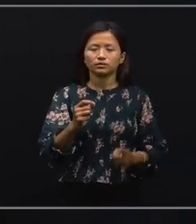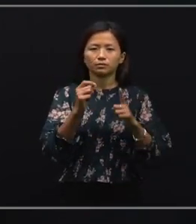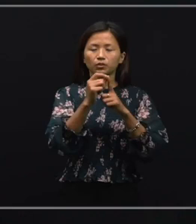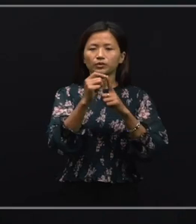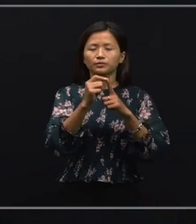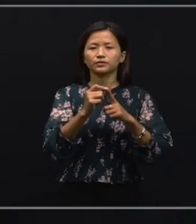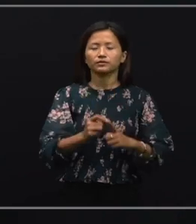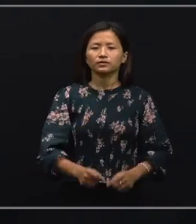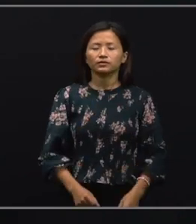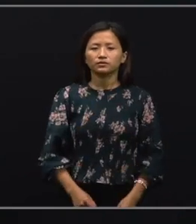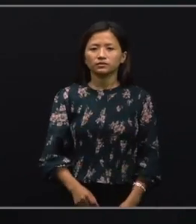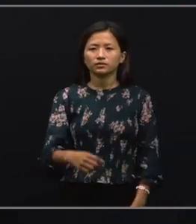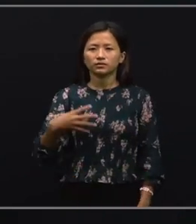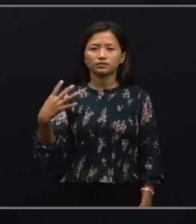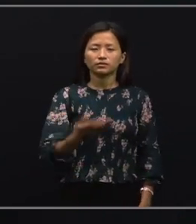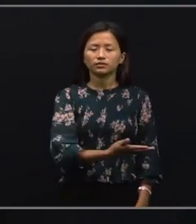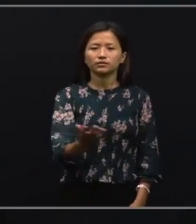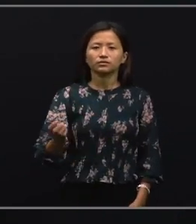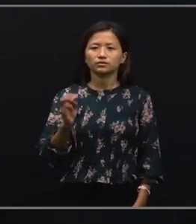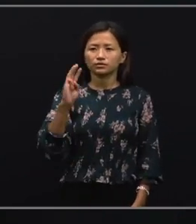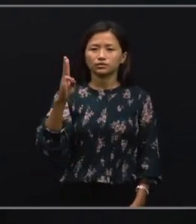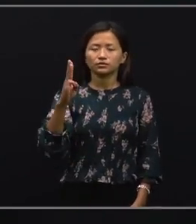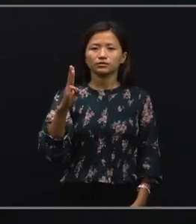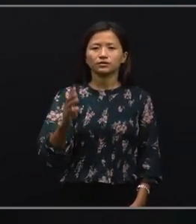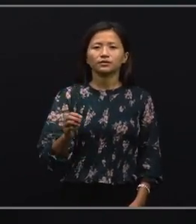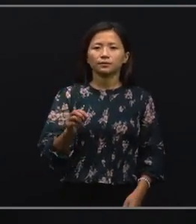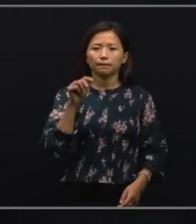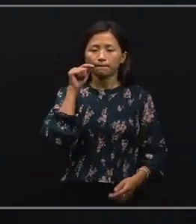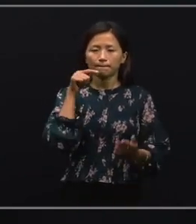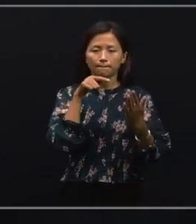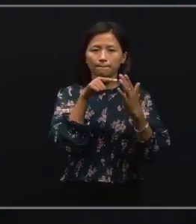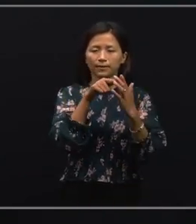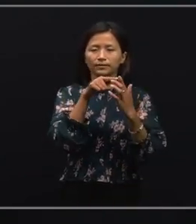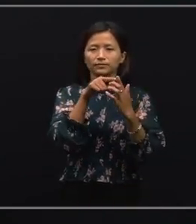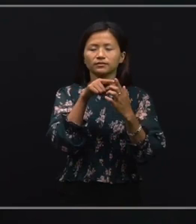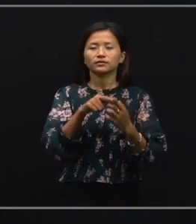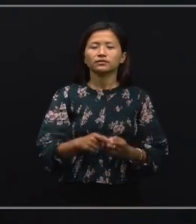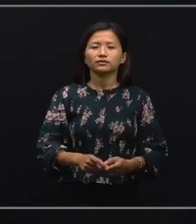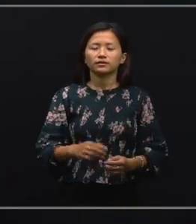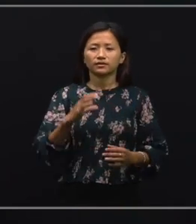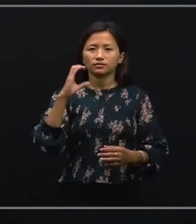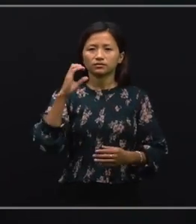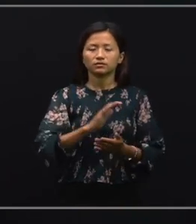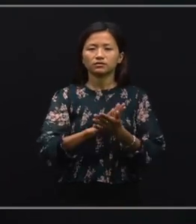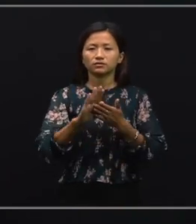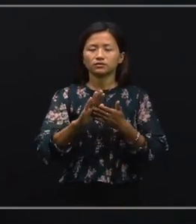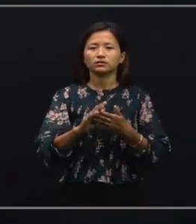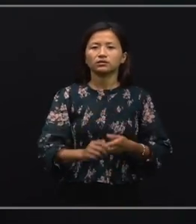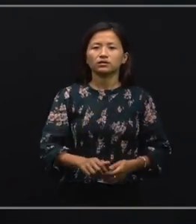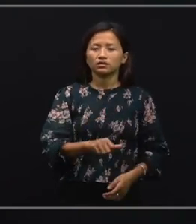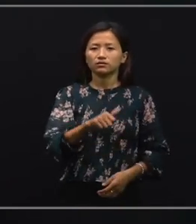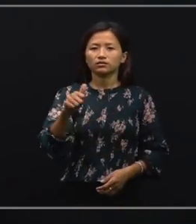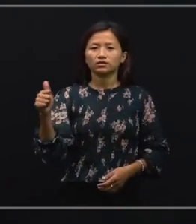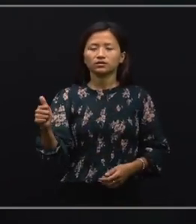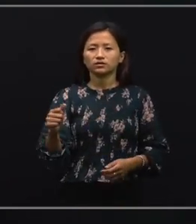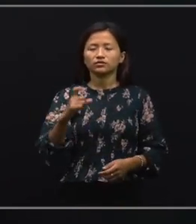this poem that there are three main characters. You will see Lord Ullin, his daughter, and also another